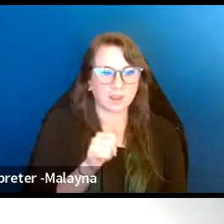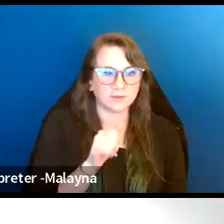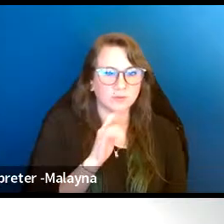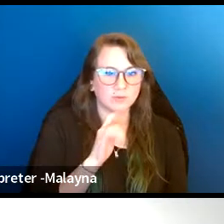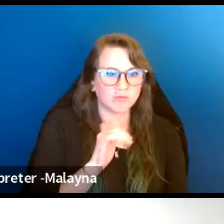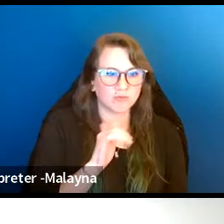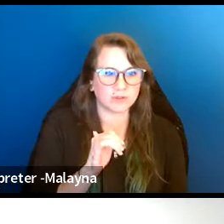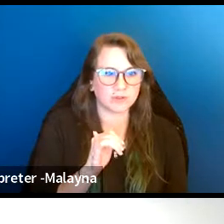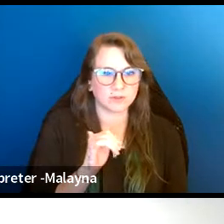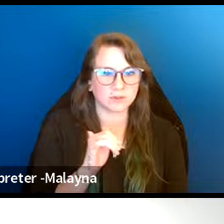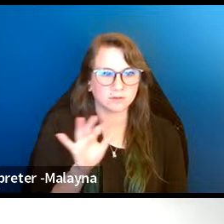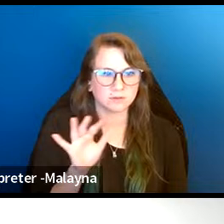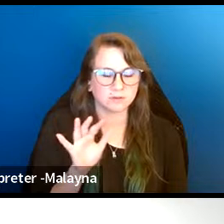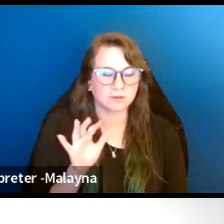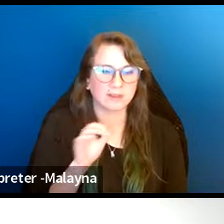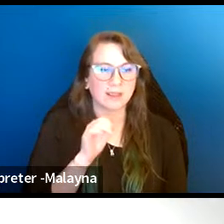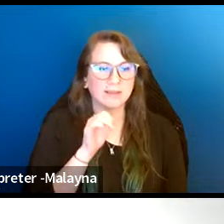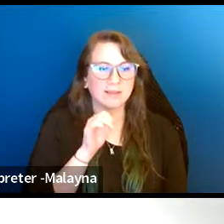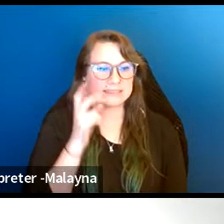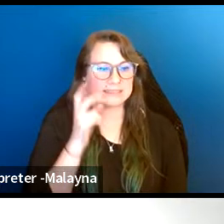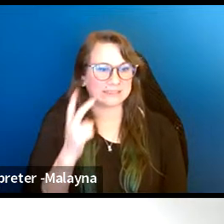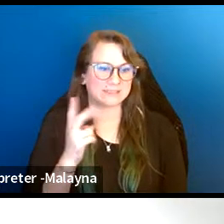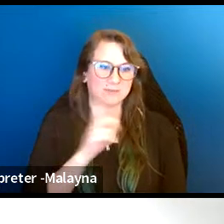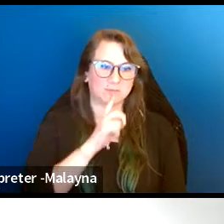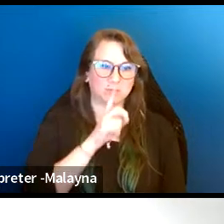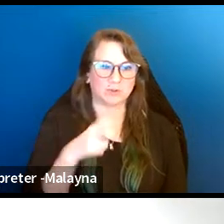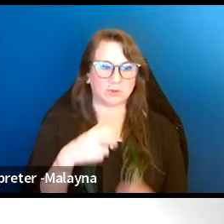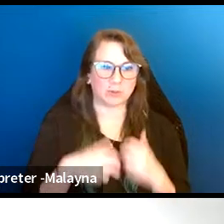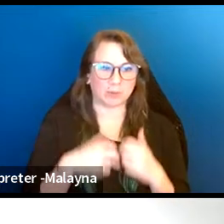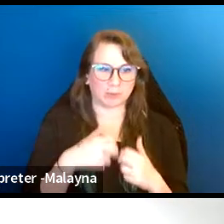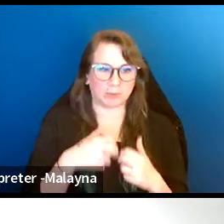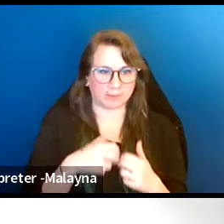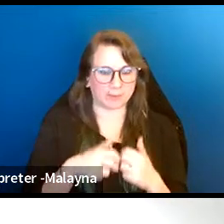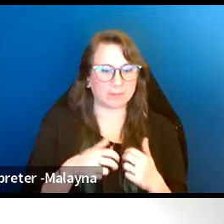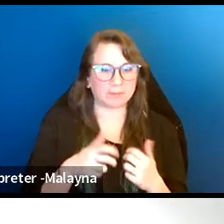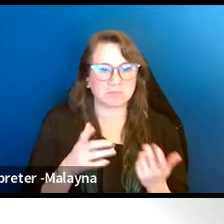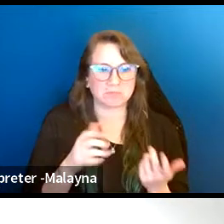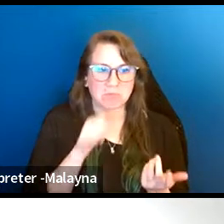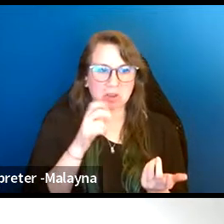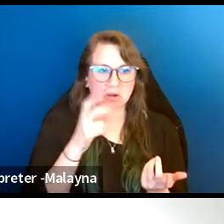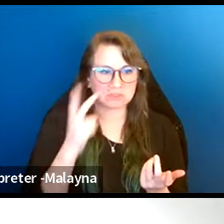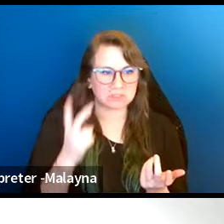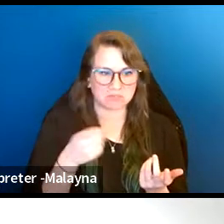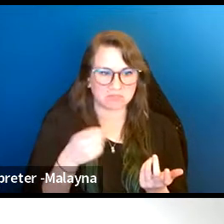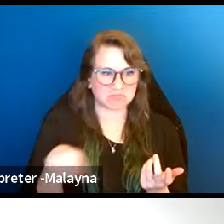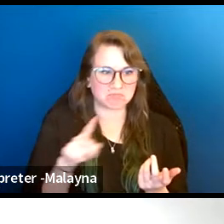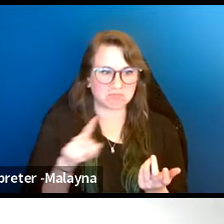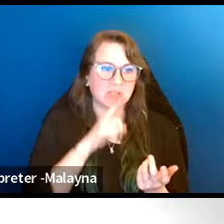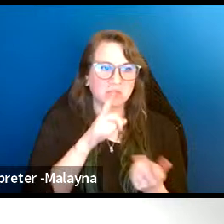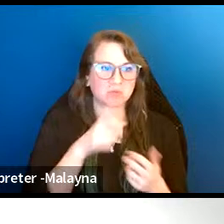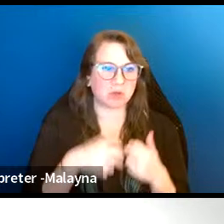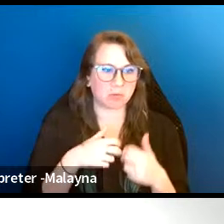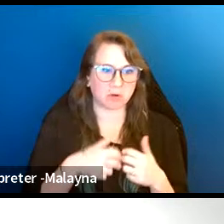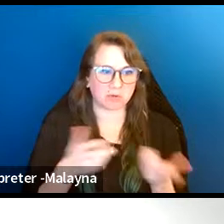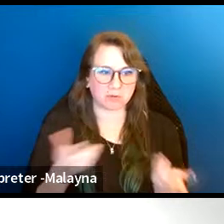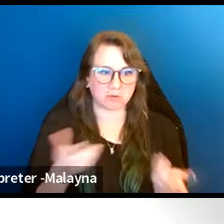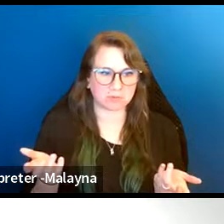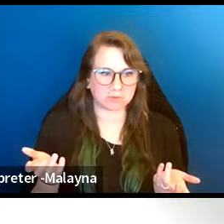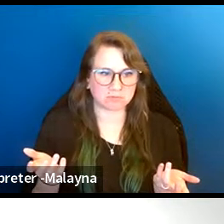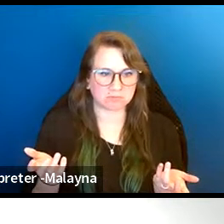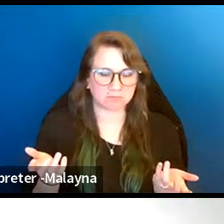those as real problems, Commissioner Henderson. I don't really see those as real problems.